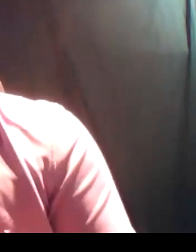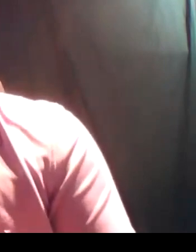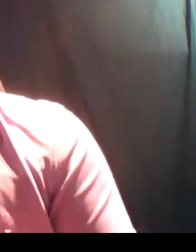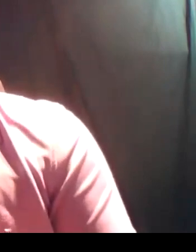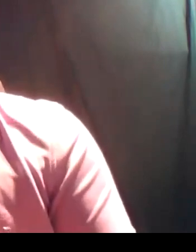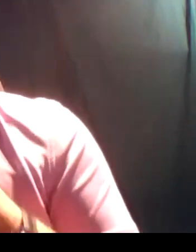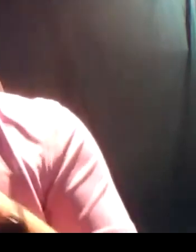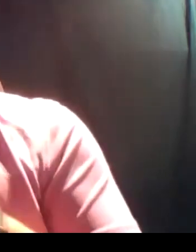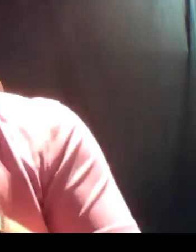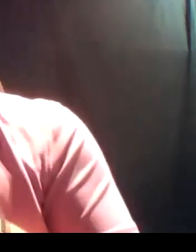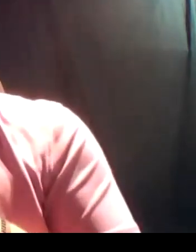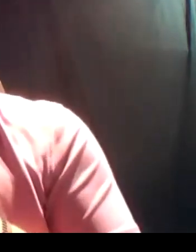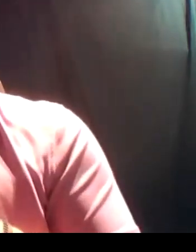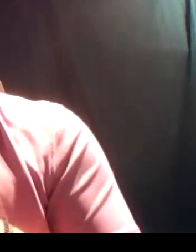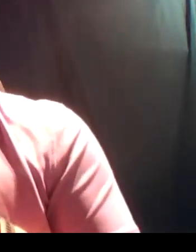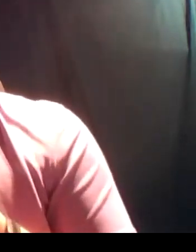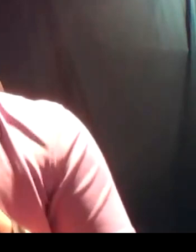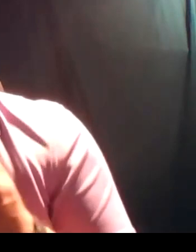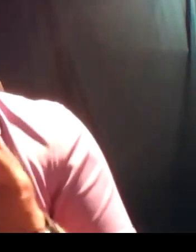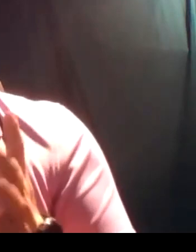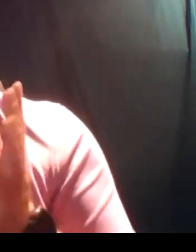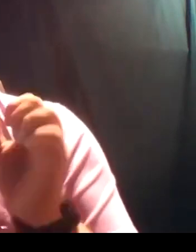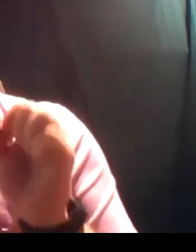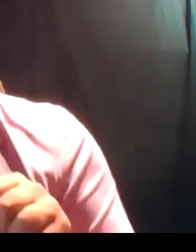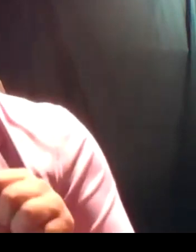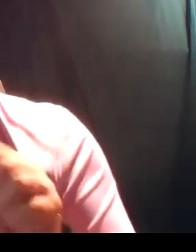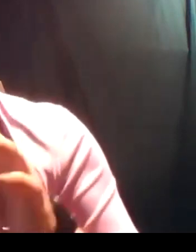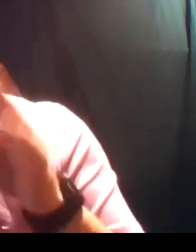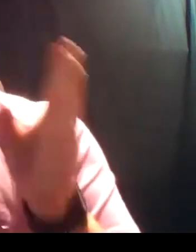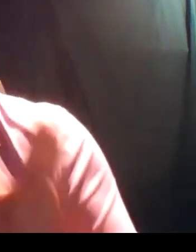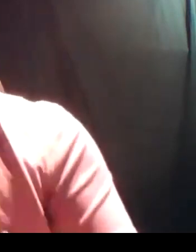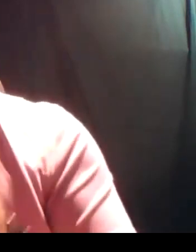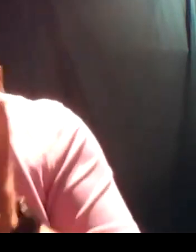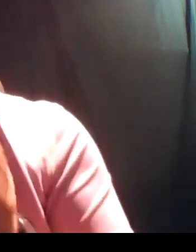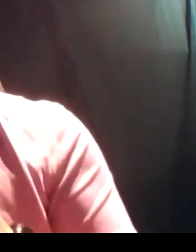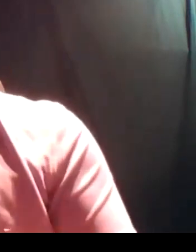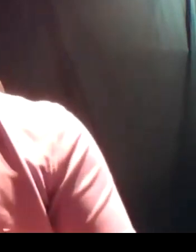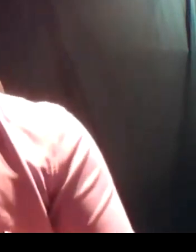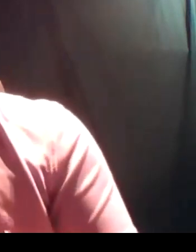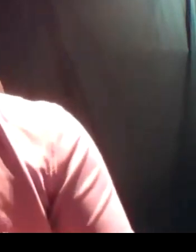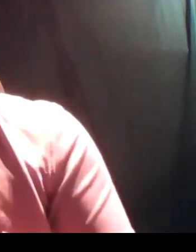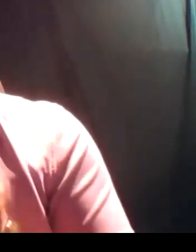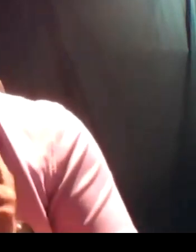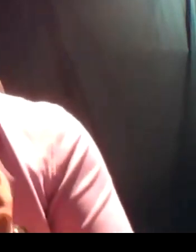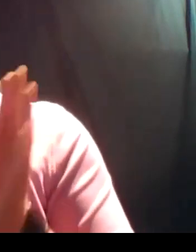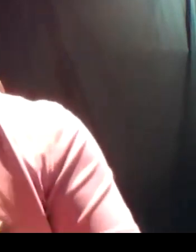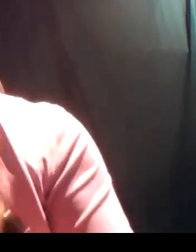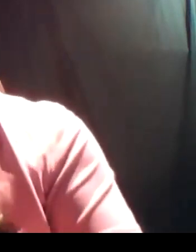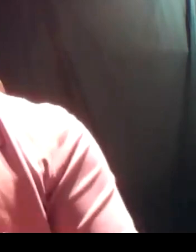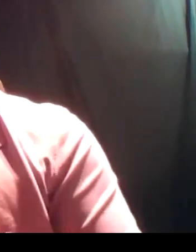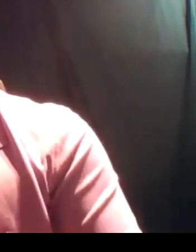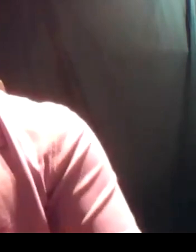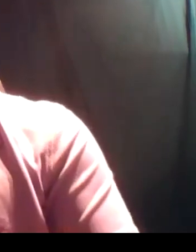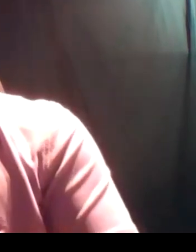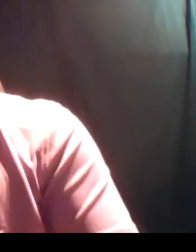in trying to do what I can in terms of housing policy in the state of California for people with developmental disabilities. And